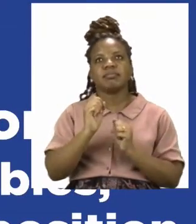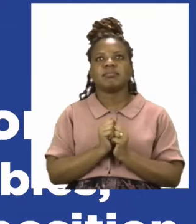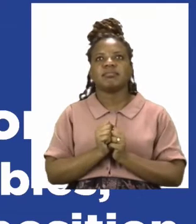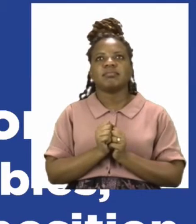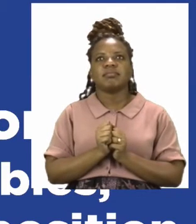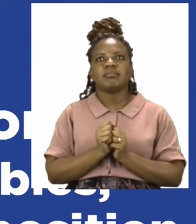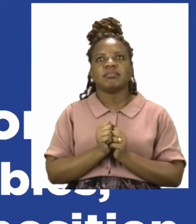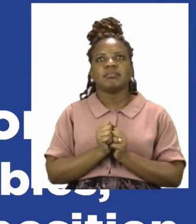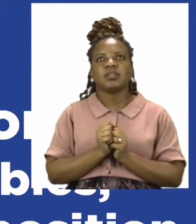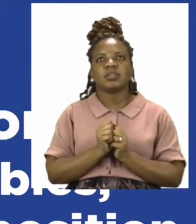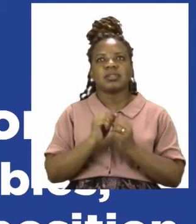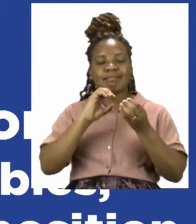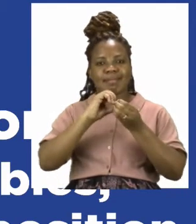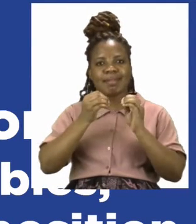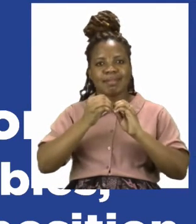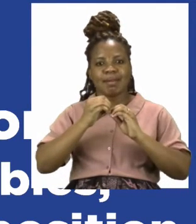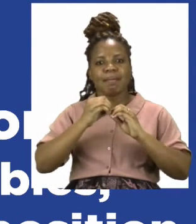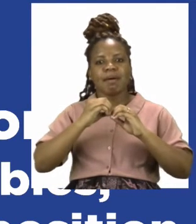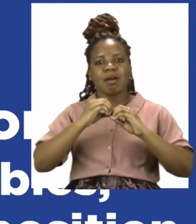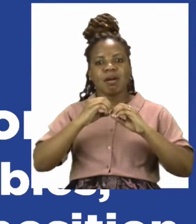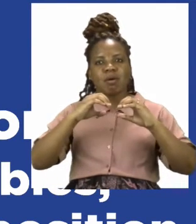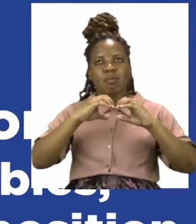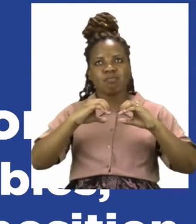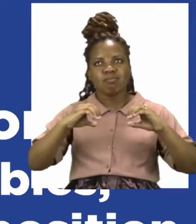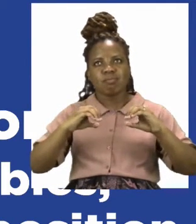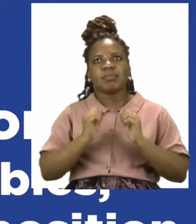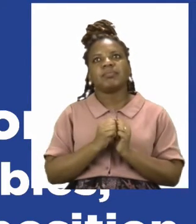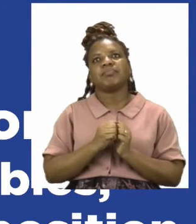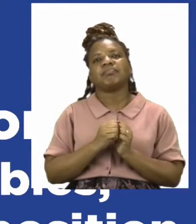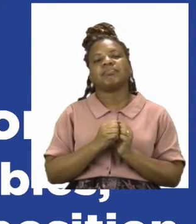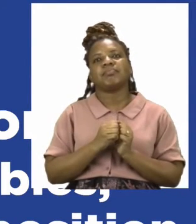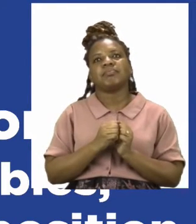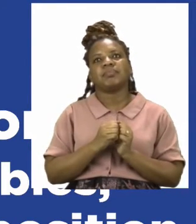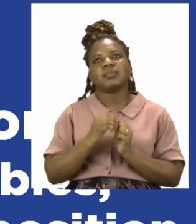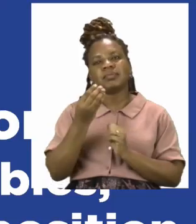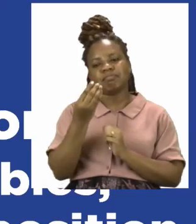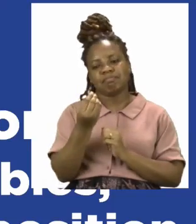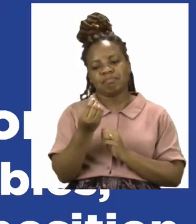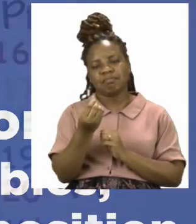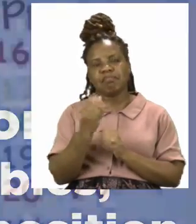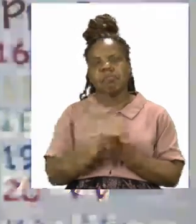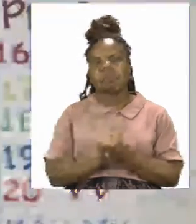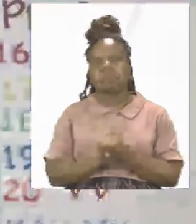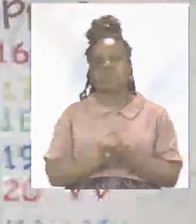we will be talking about syllables, decomposition, and money.